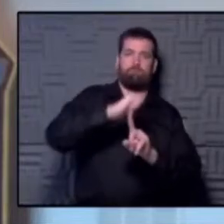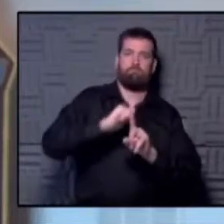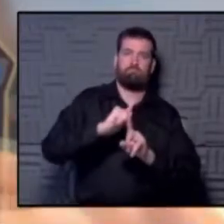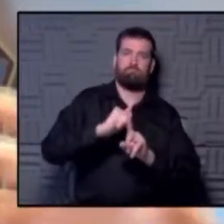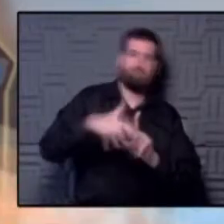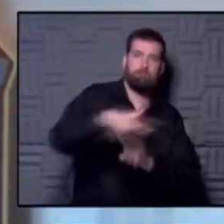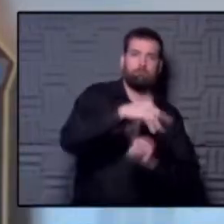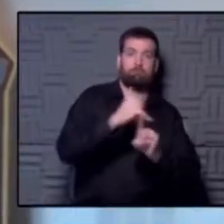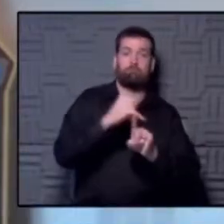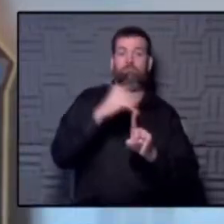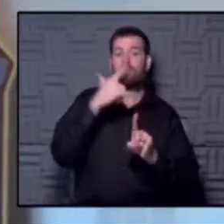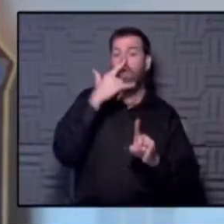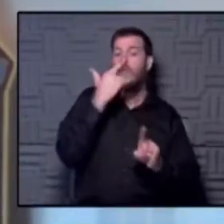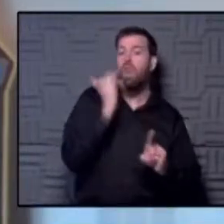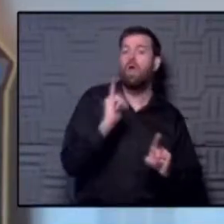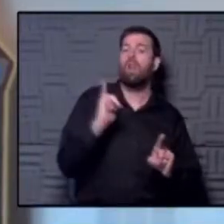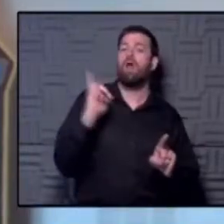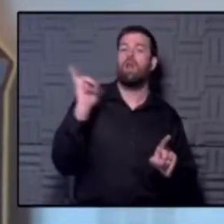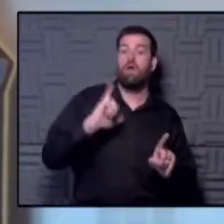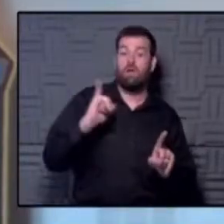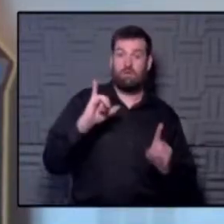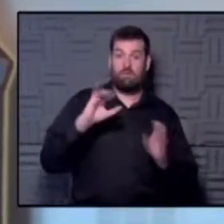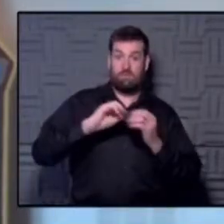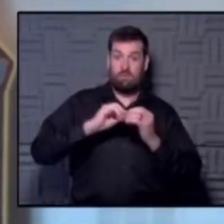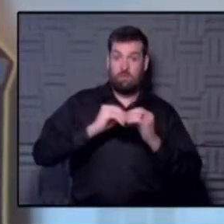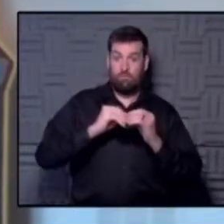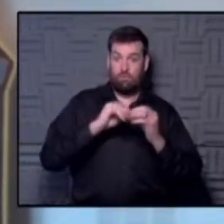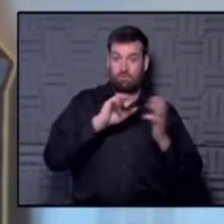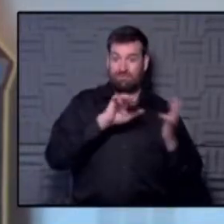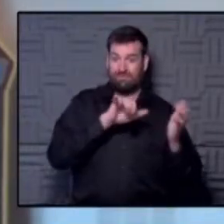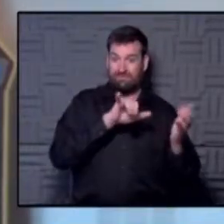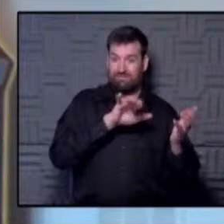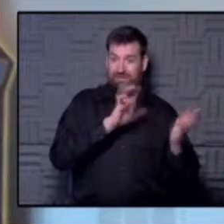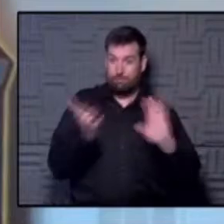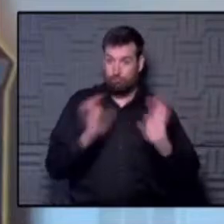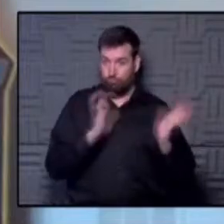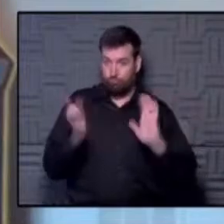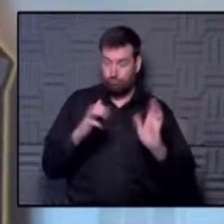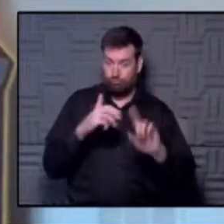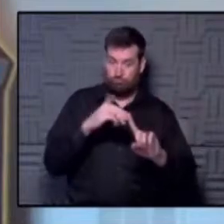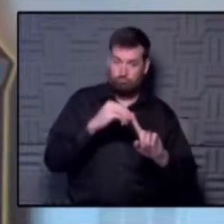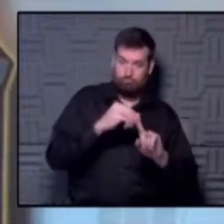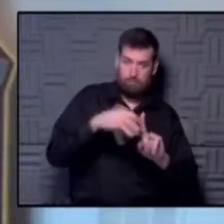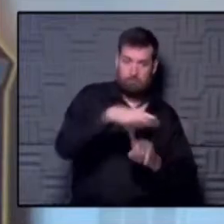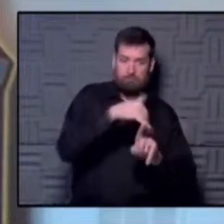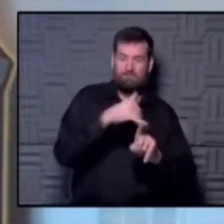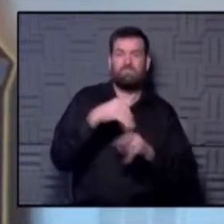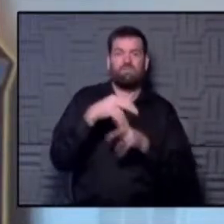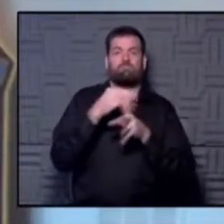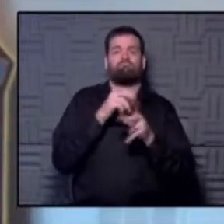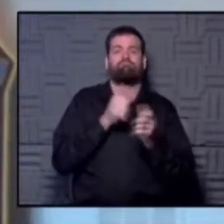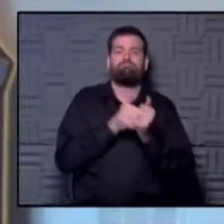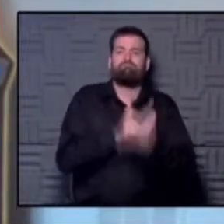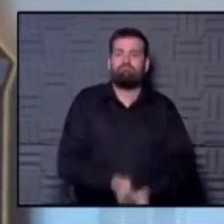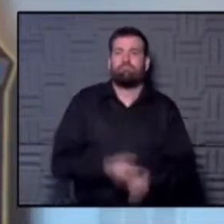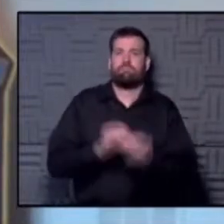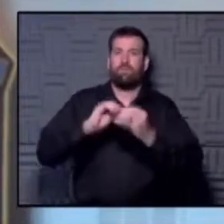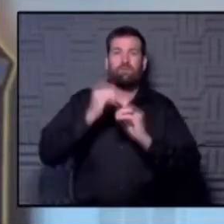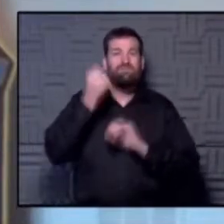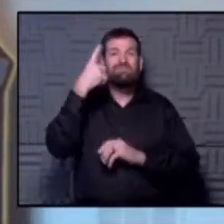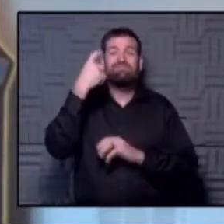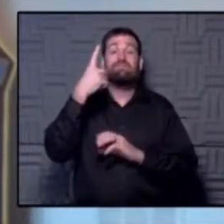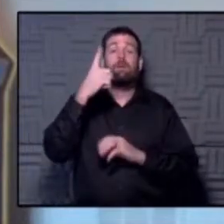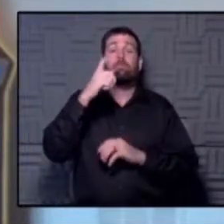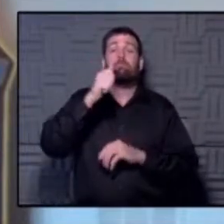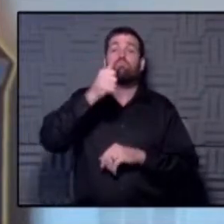also looks for any other phones who are putting out a similar kind of random number, and it keeps track of them. But notice, no data